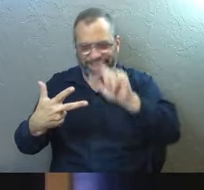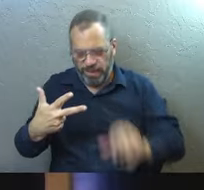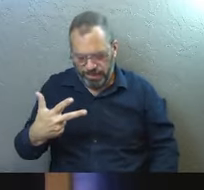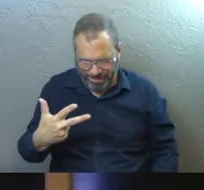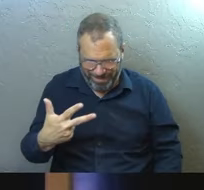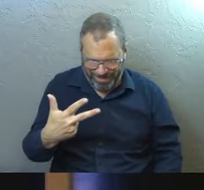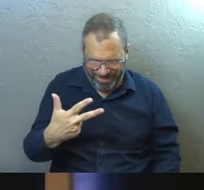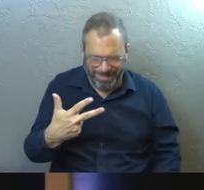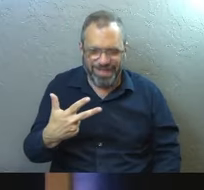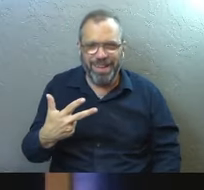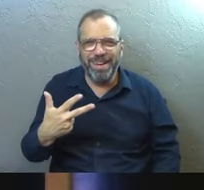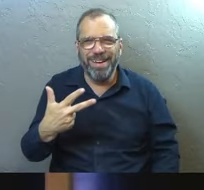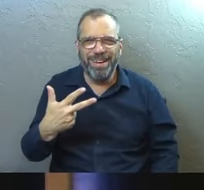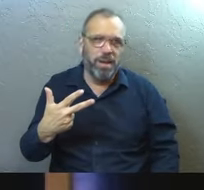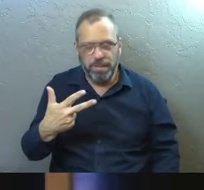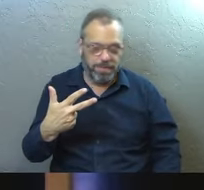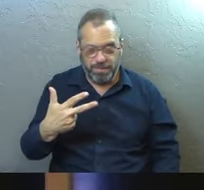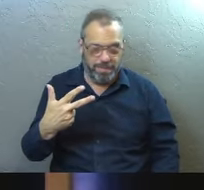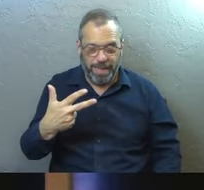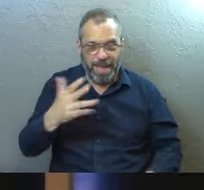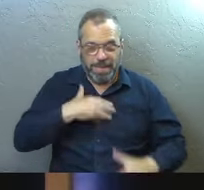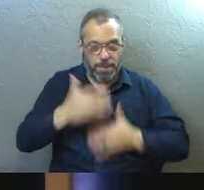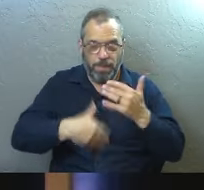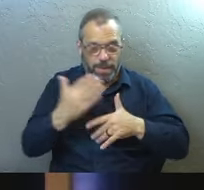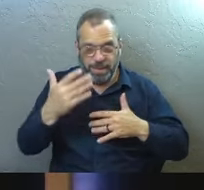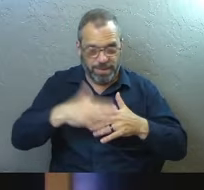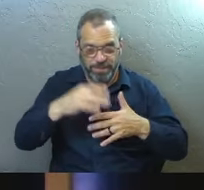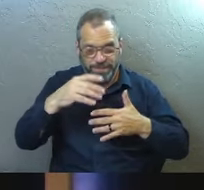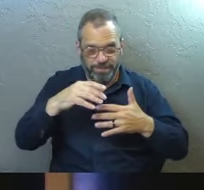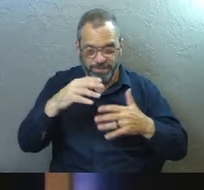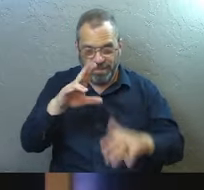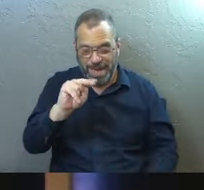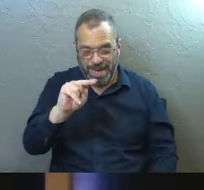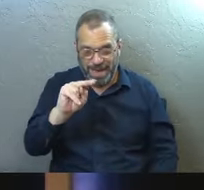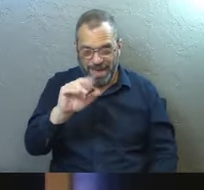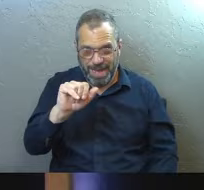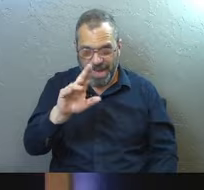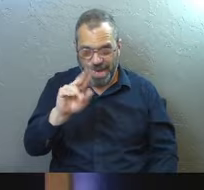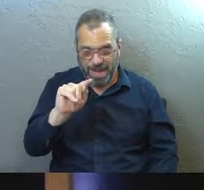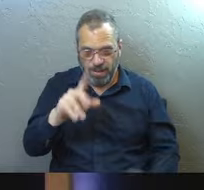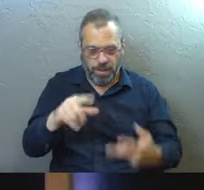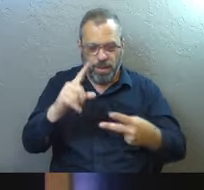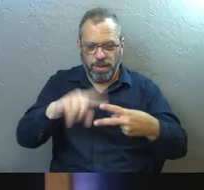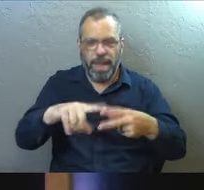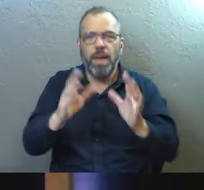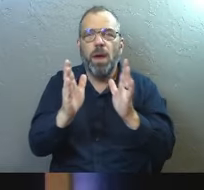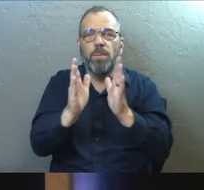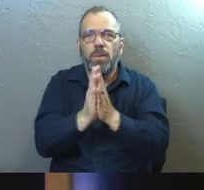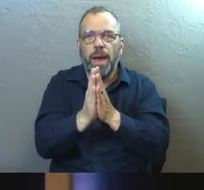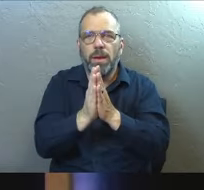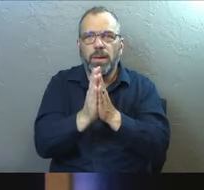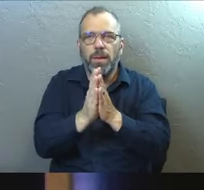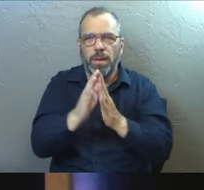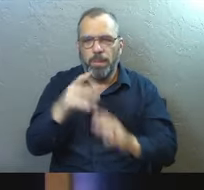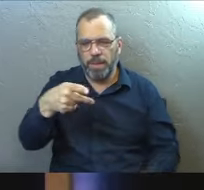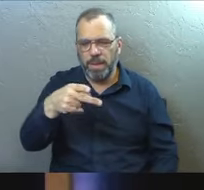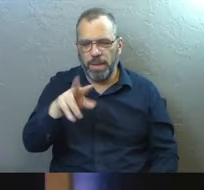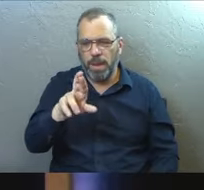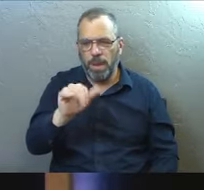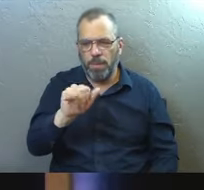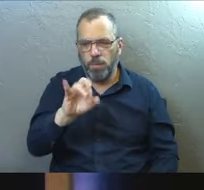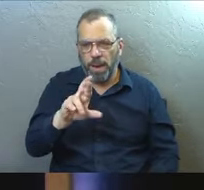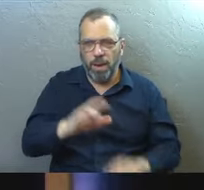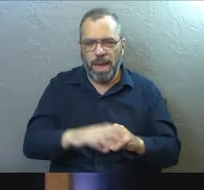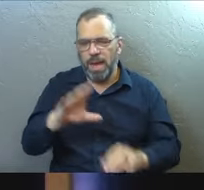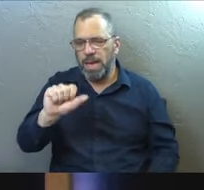things. Just a window into my process. So the first one is prayer and solitude, okay?